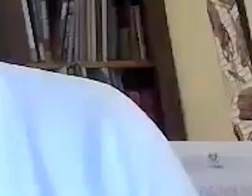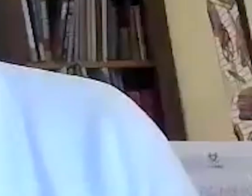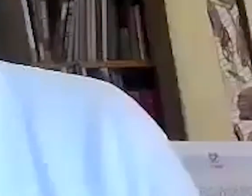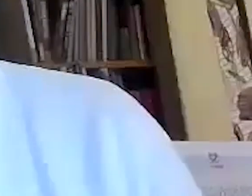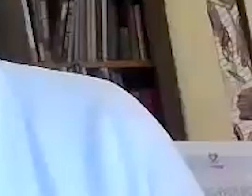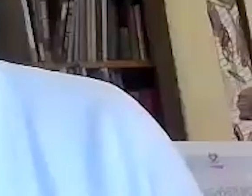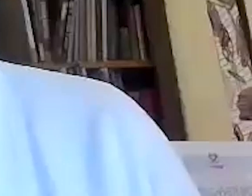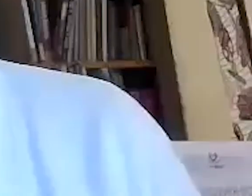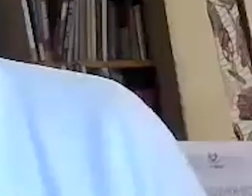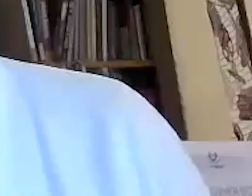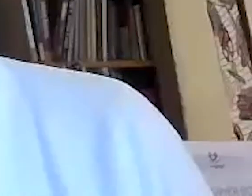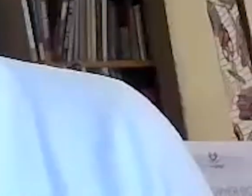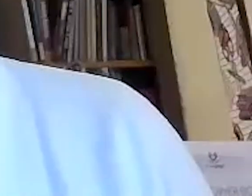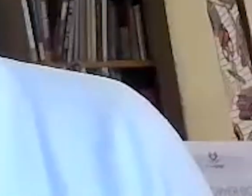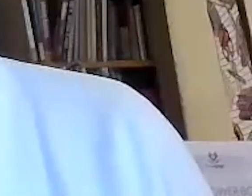it helped the English develop.